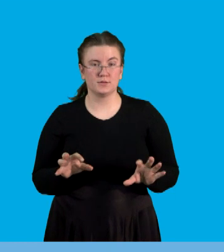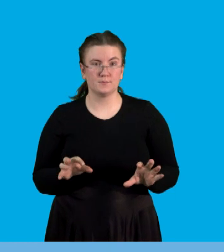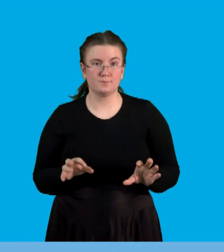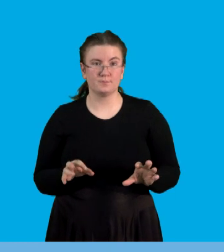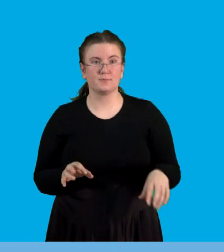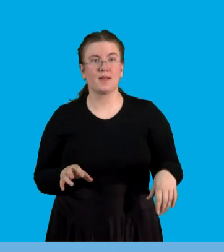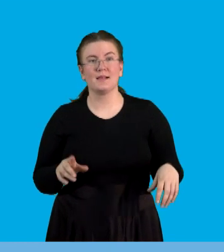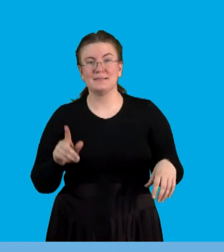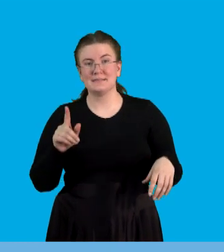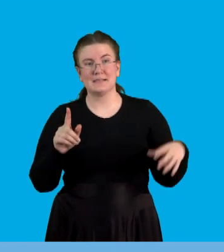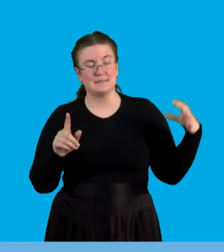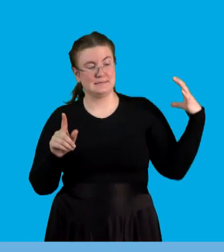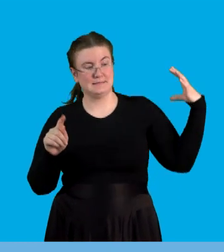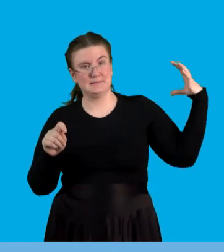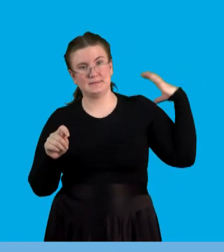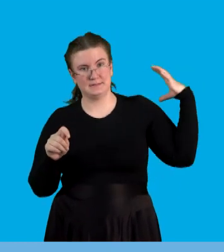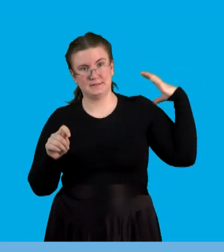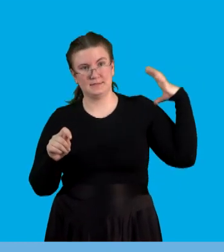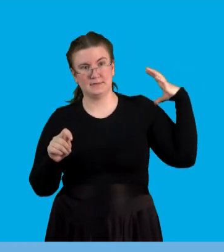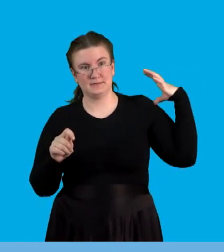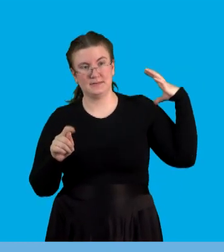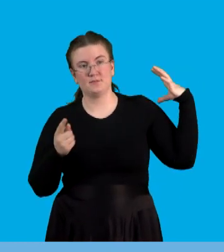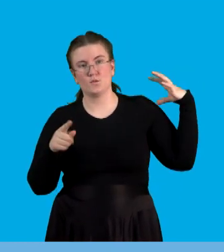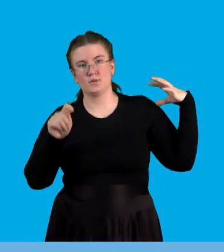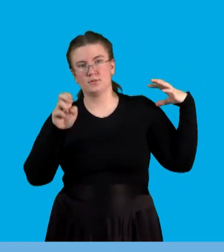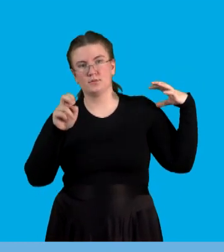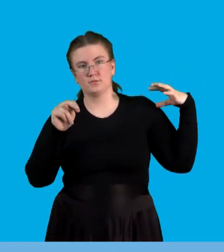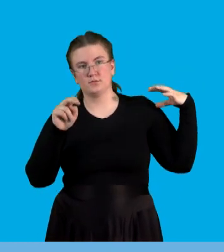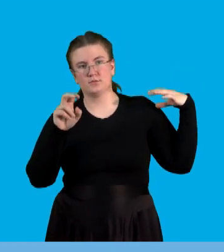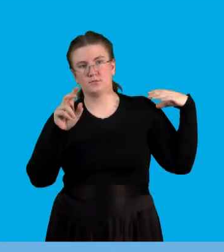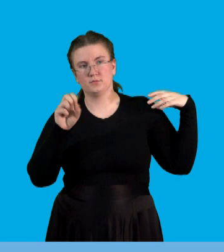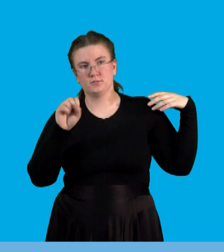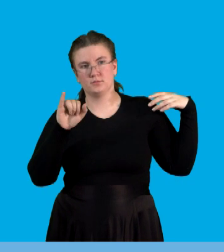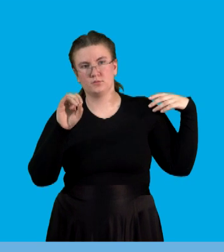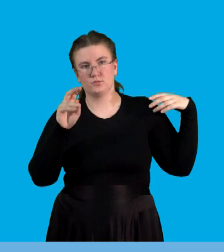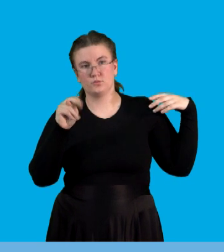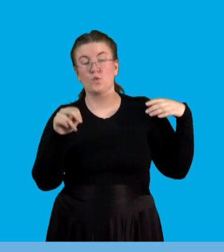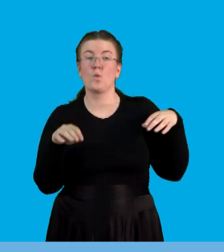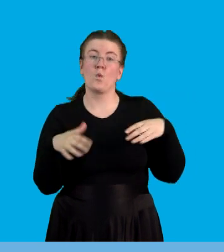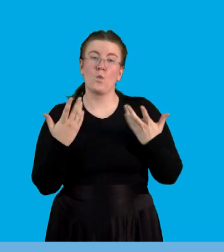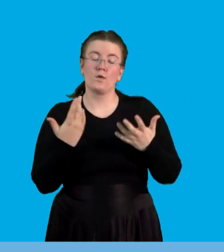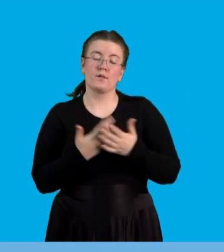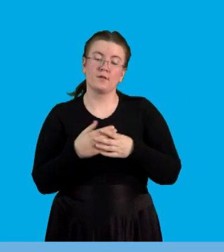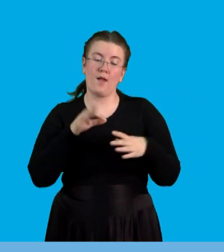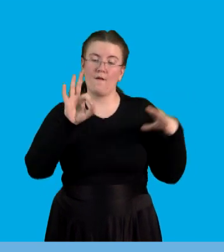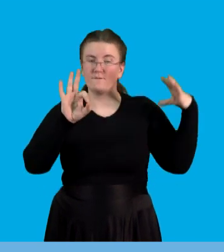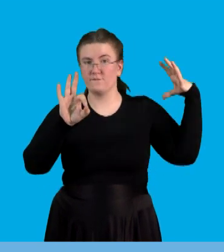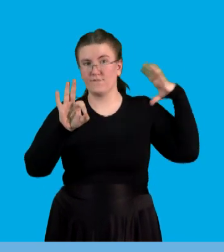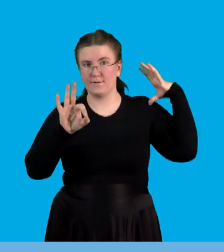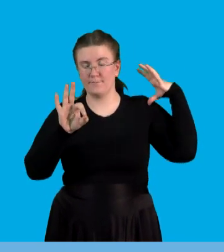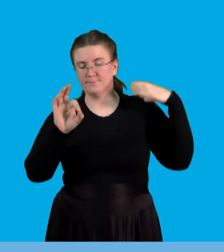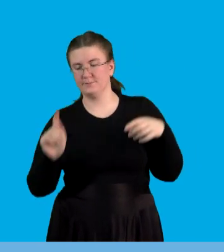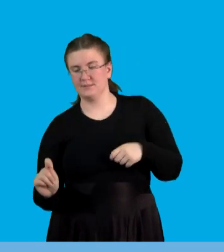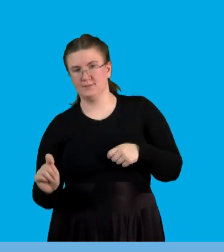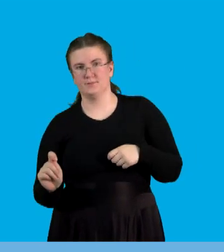denoted, so tension force is denoted by capital letter T, or you can also write force of tension with